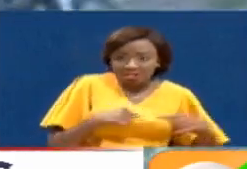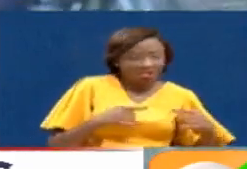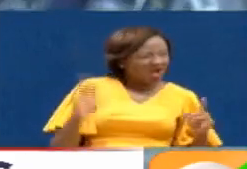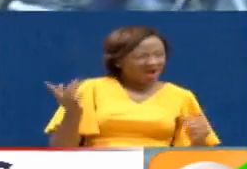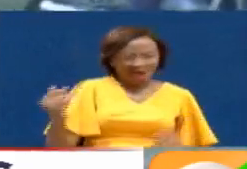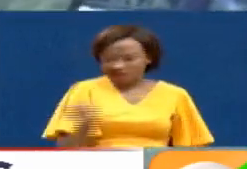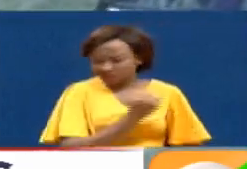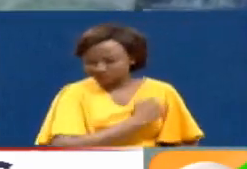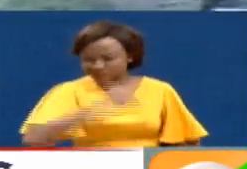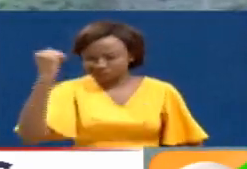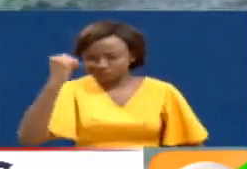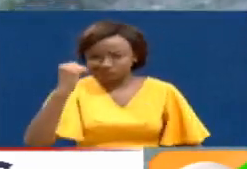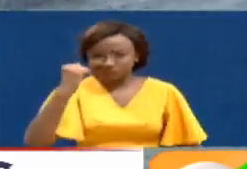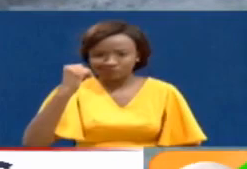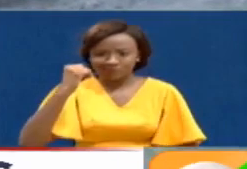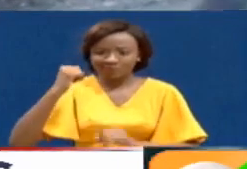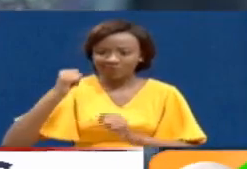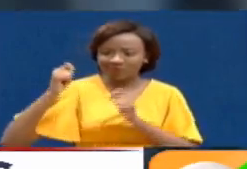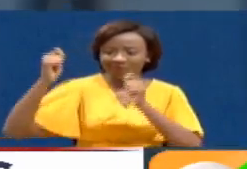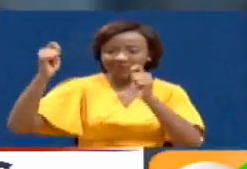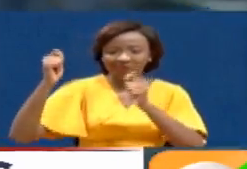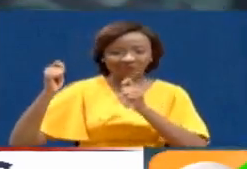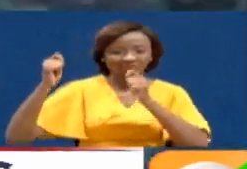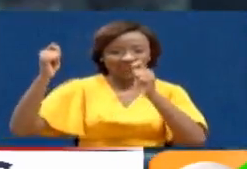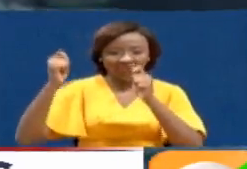to protests.